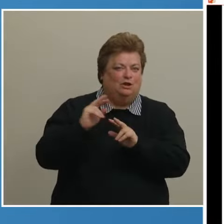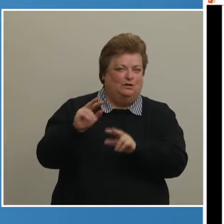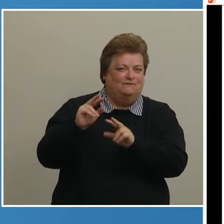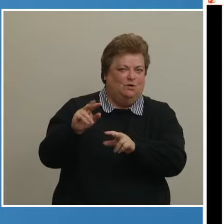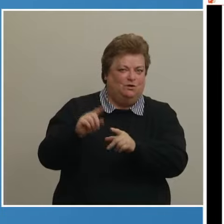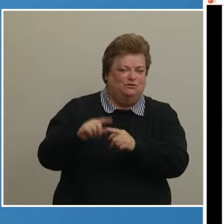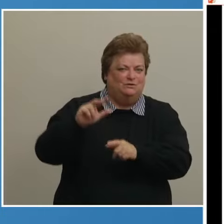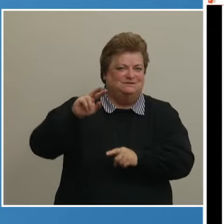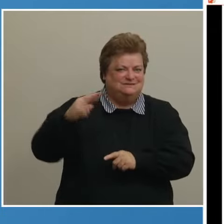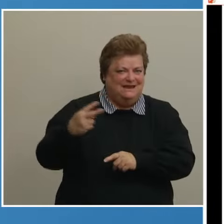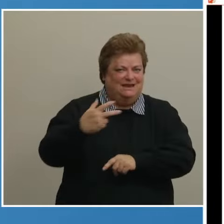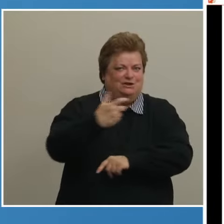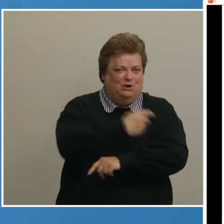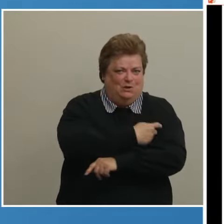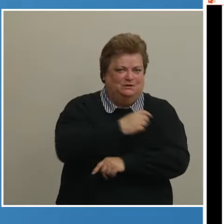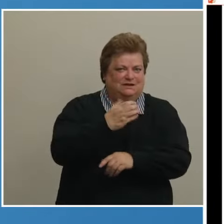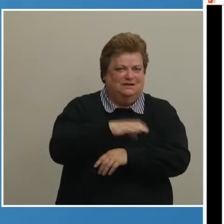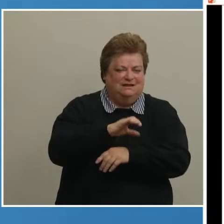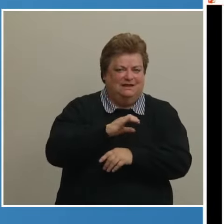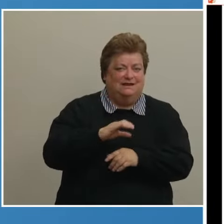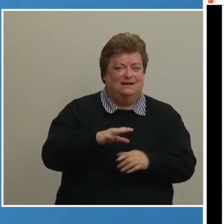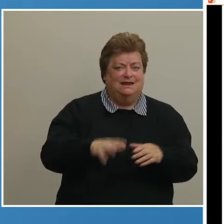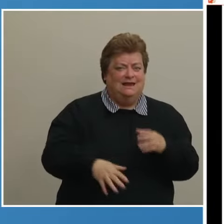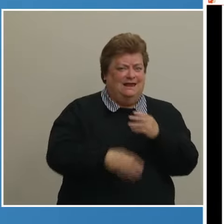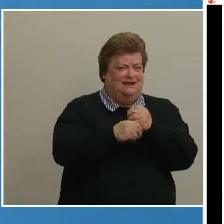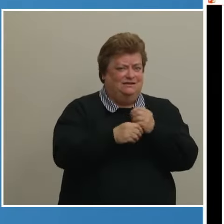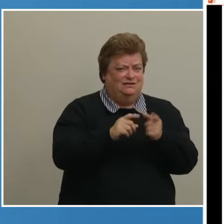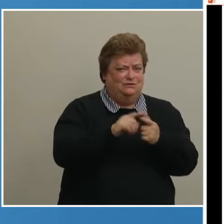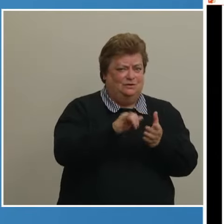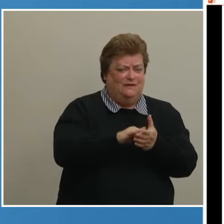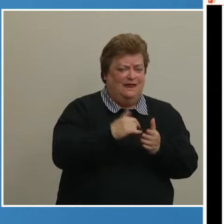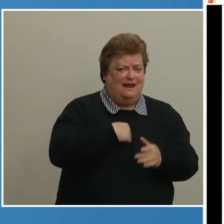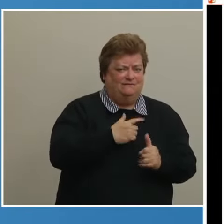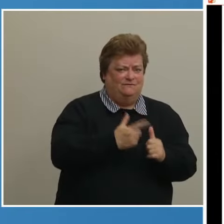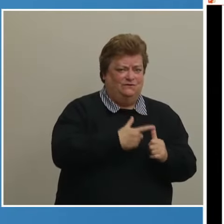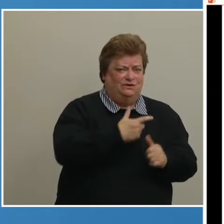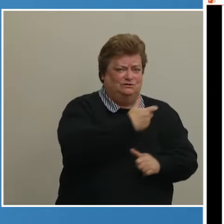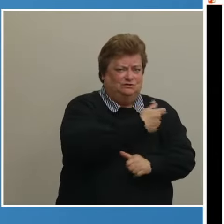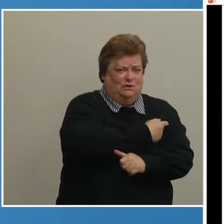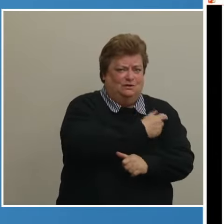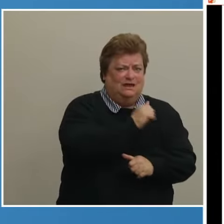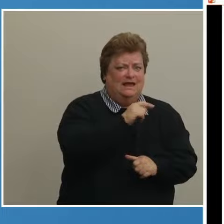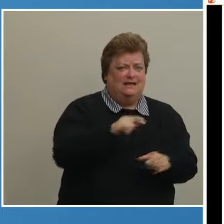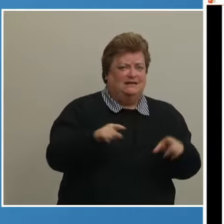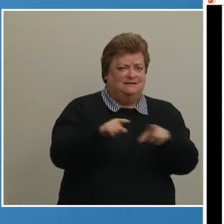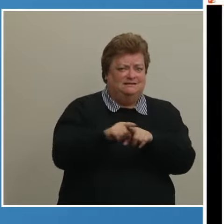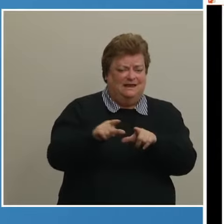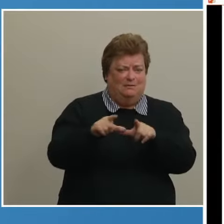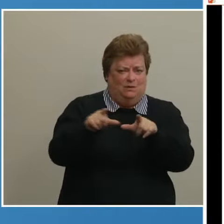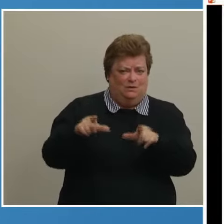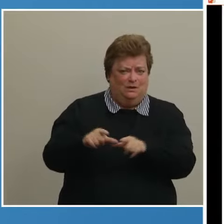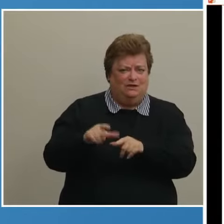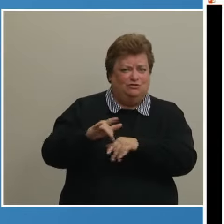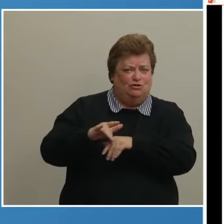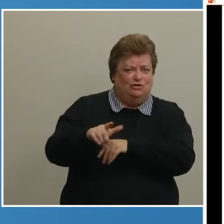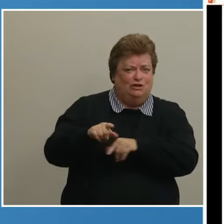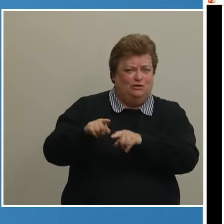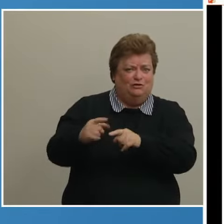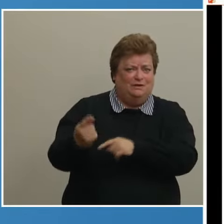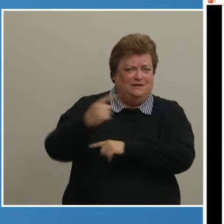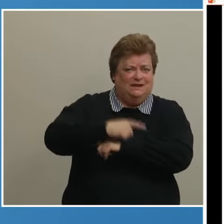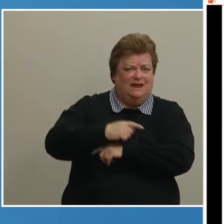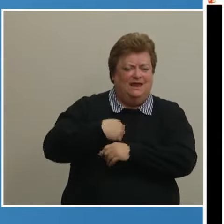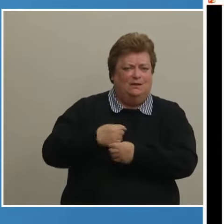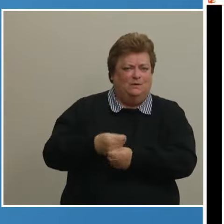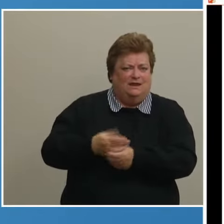in a few weeks. In addition to that clinic, a first dose clinic was also held at the same location earlier in the day, and